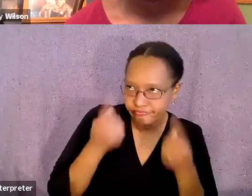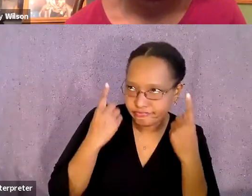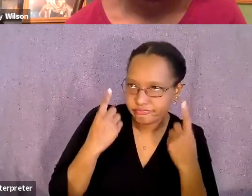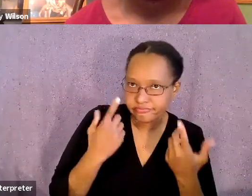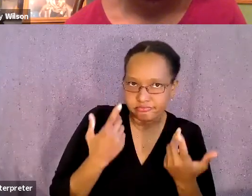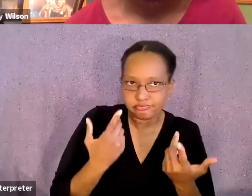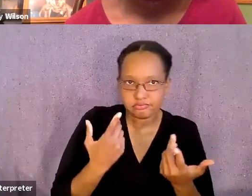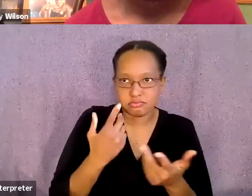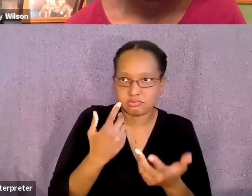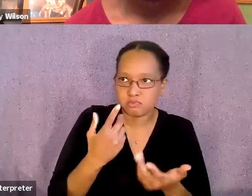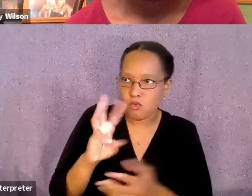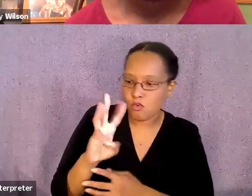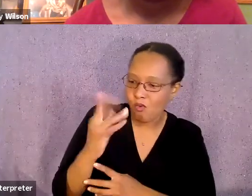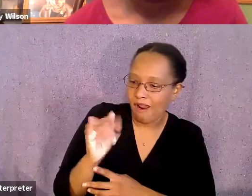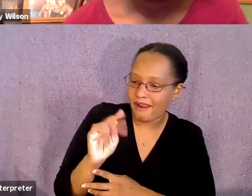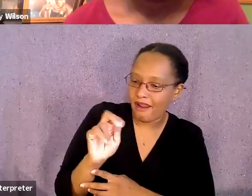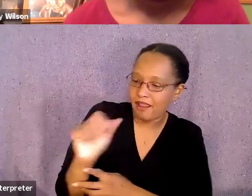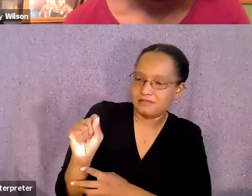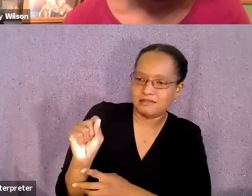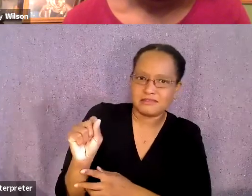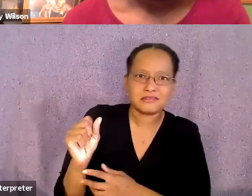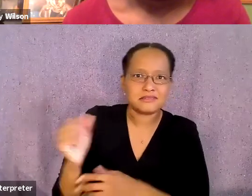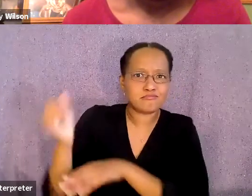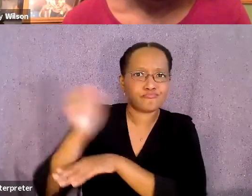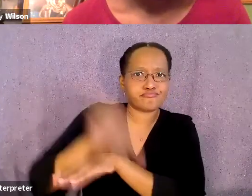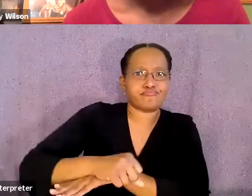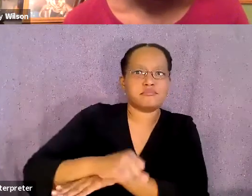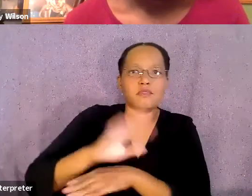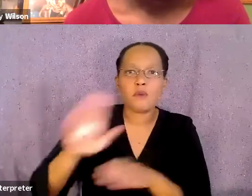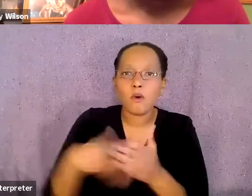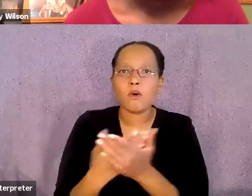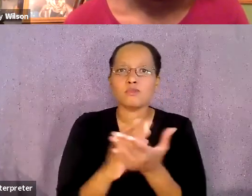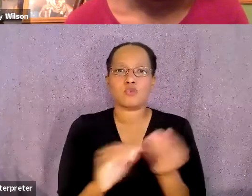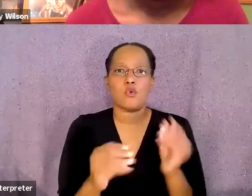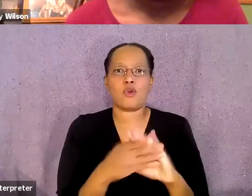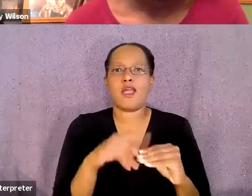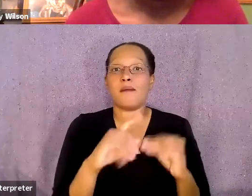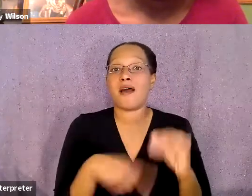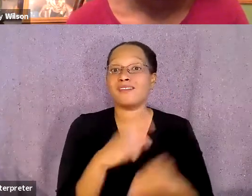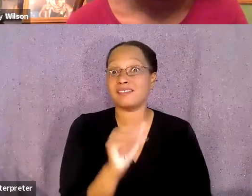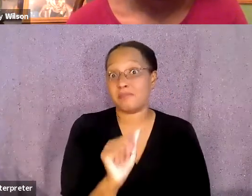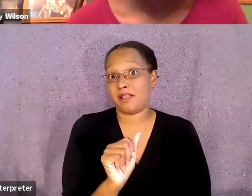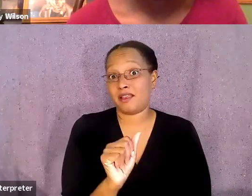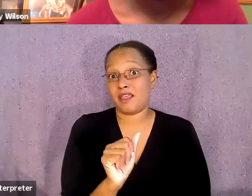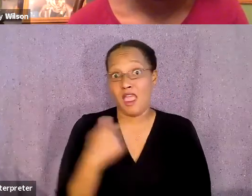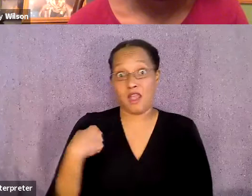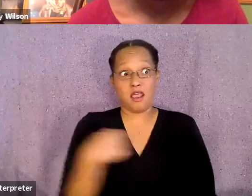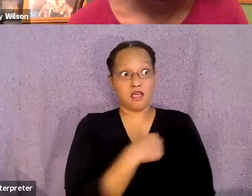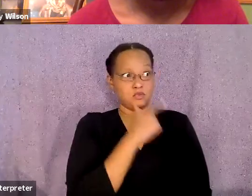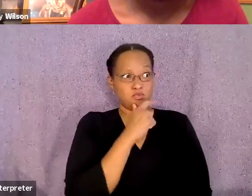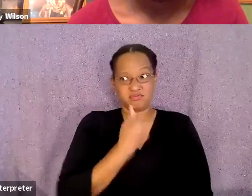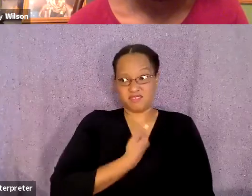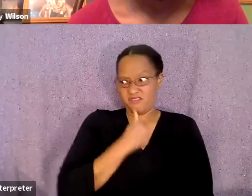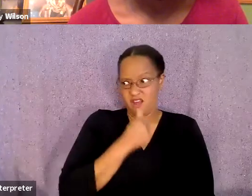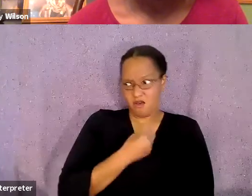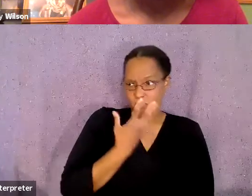whiteness overruns the narrative of disability. And how those of us who are not white don't have